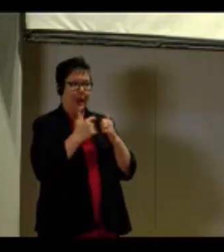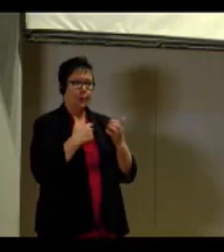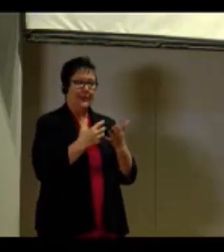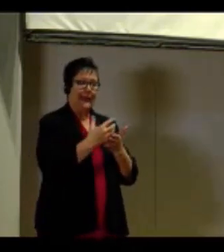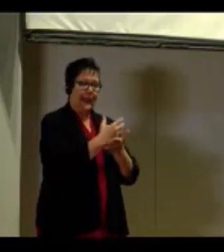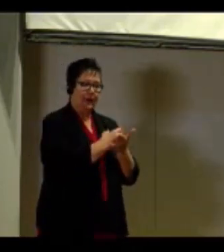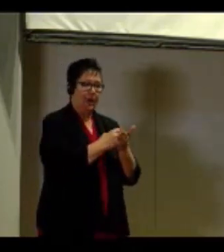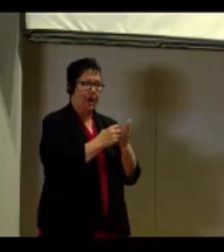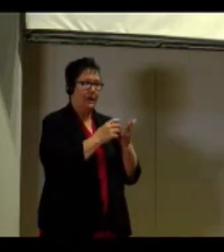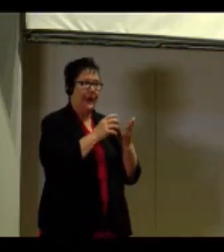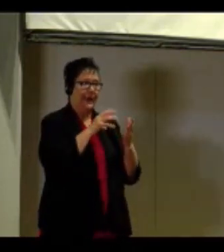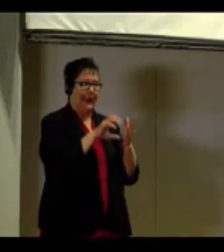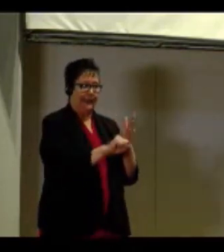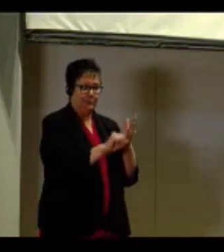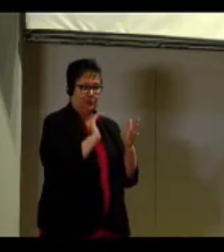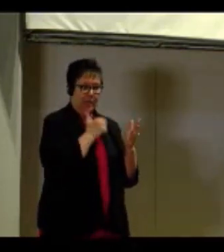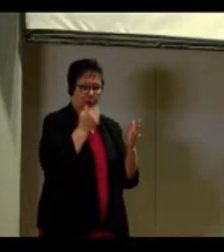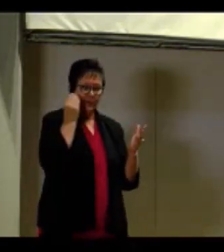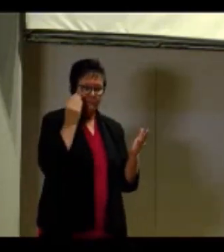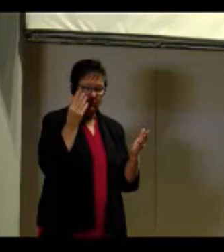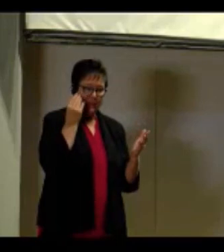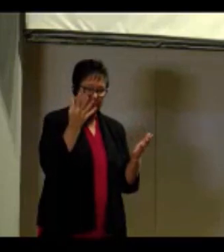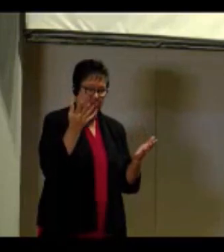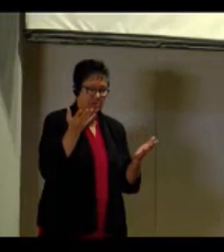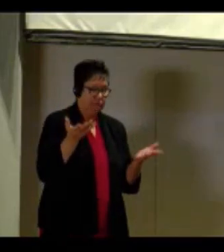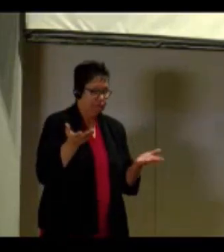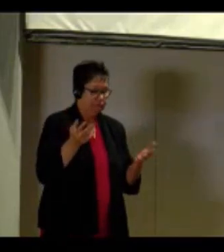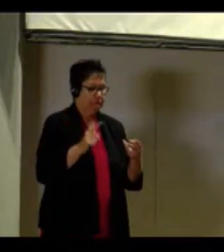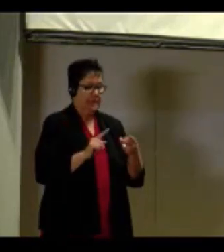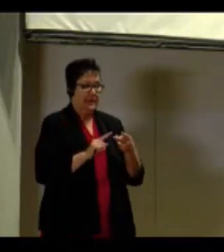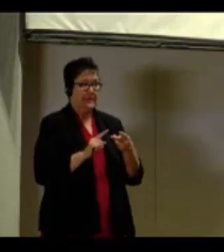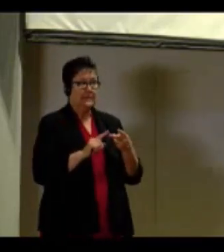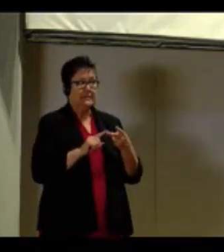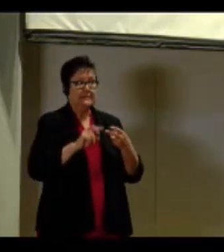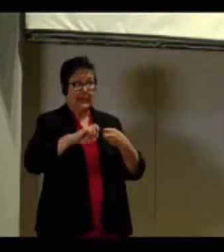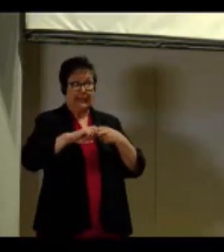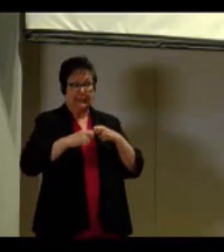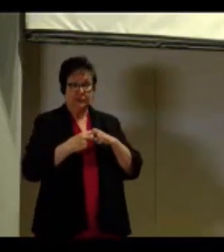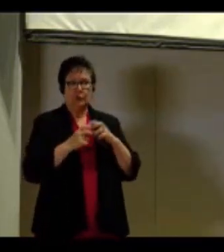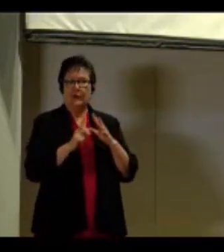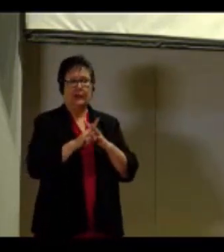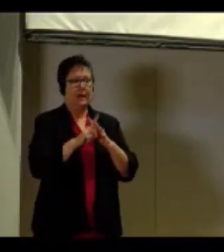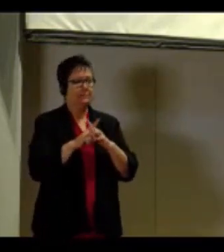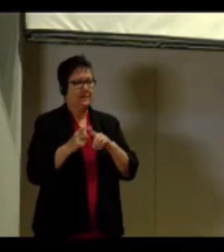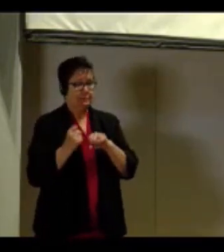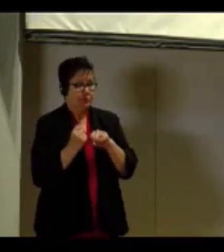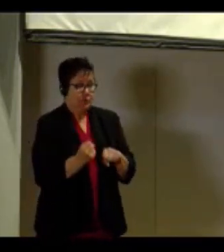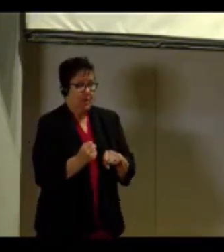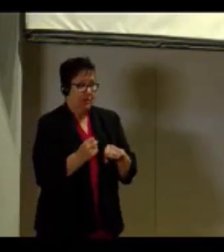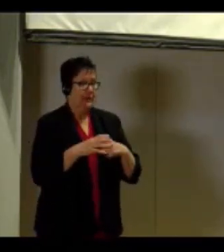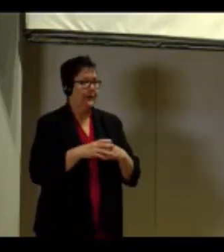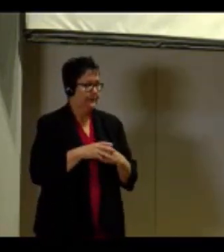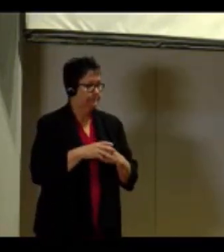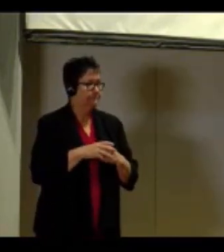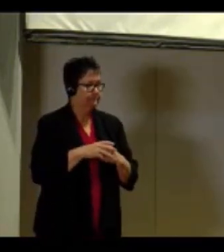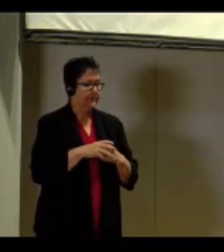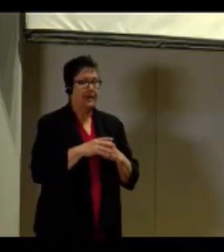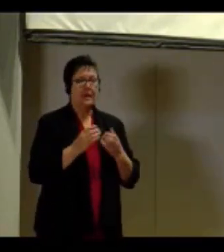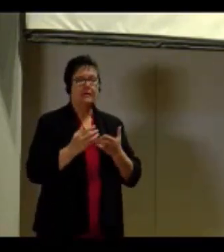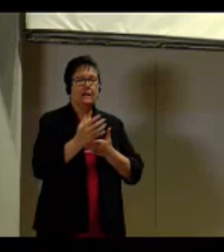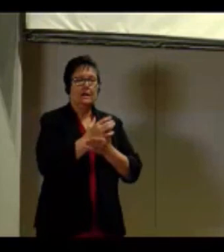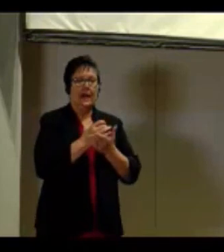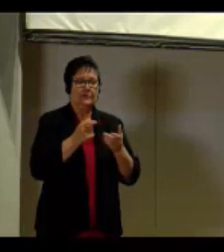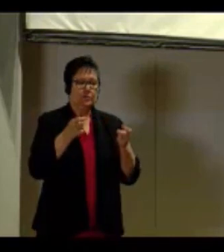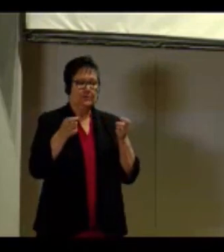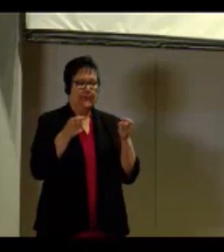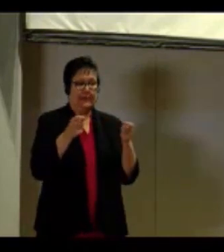capture our information? And the second issue that comes up very strongly is in the collection